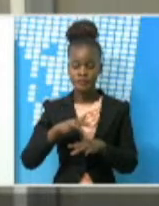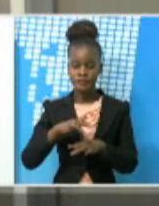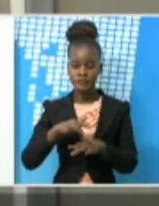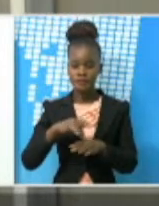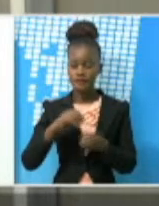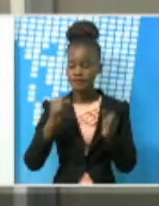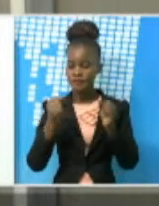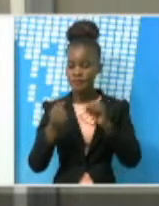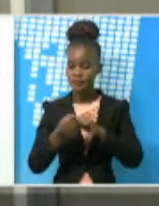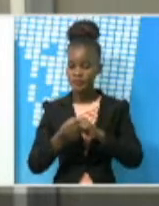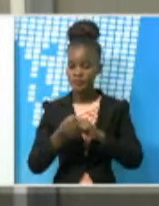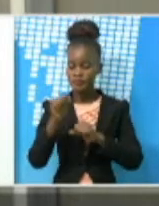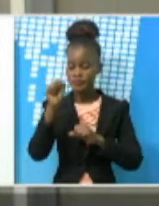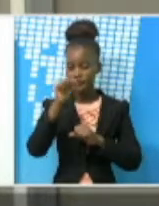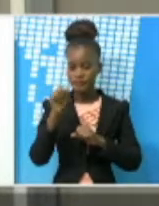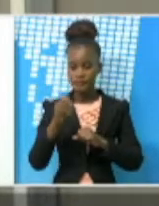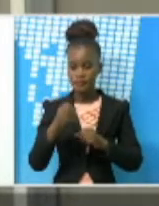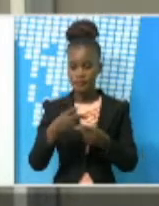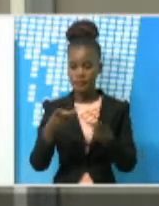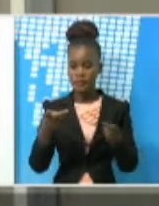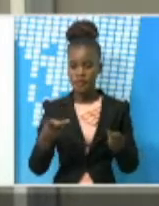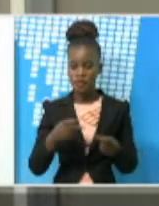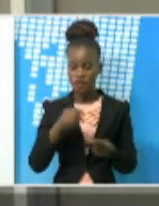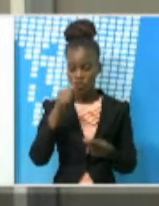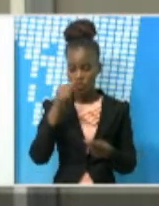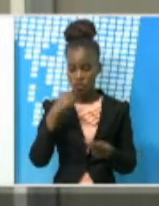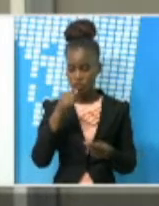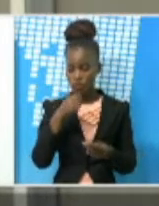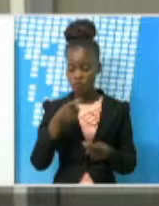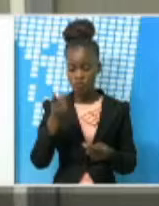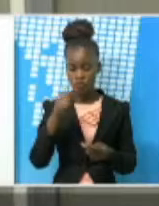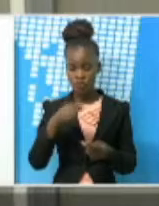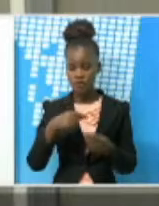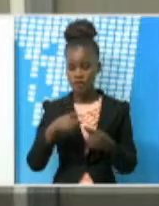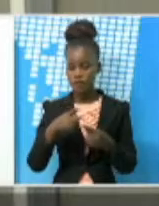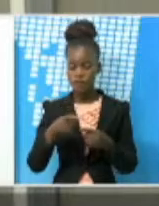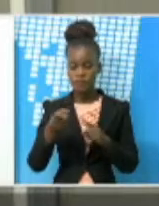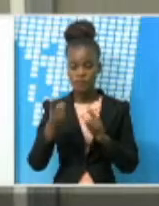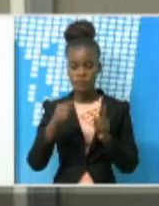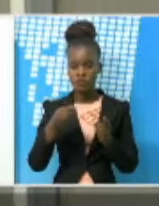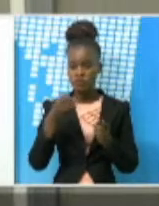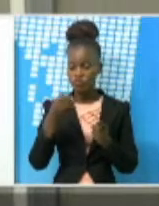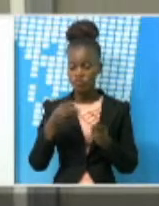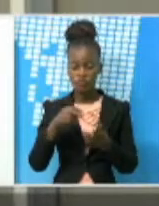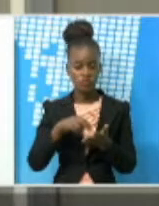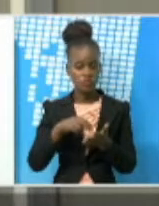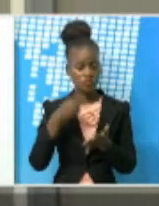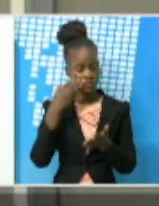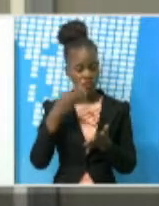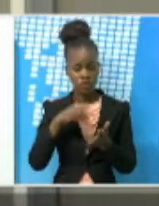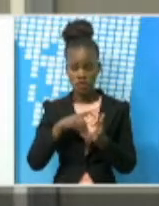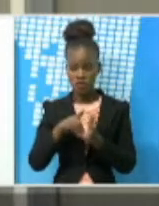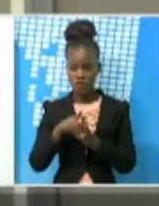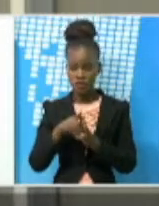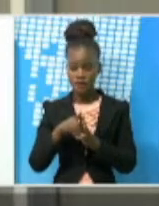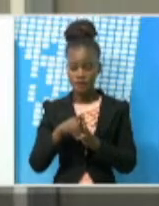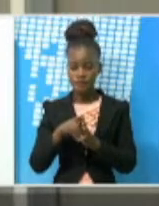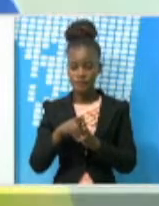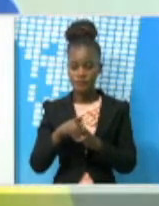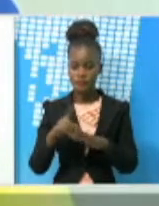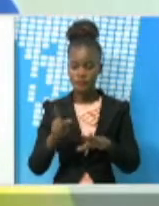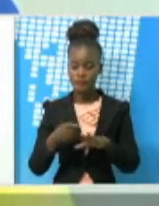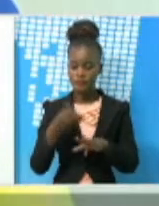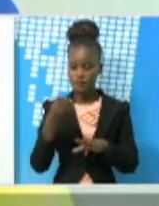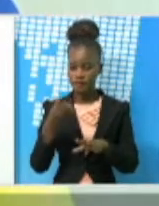transformation. So we don't go to areas where the private sector is doing very well. We are there to start development and then let